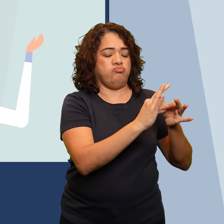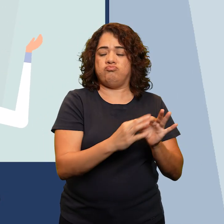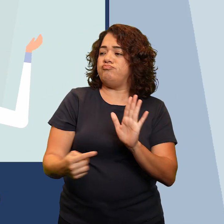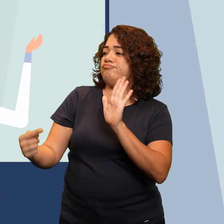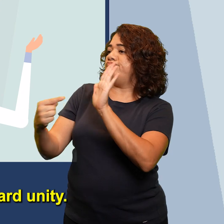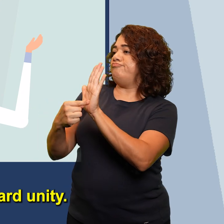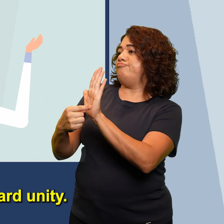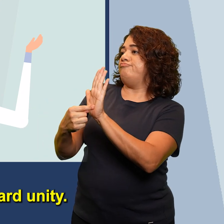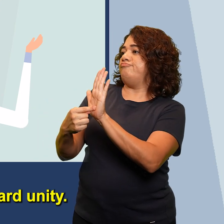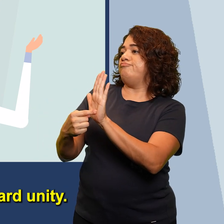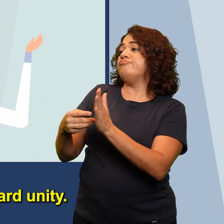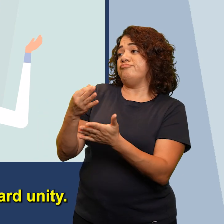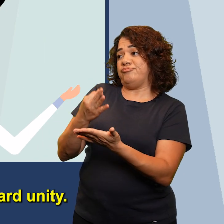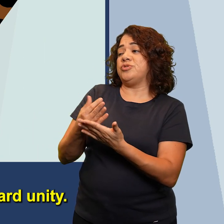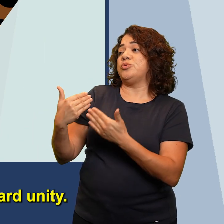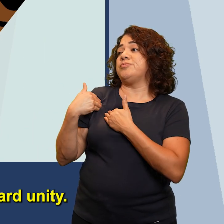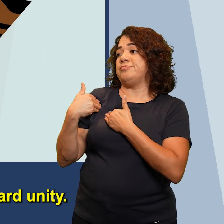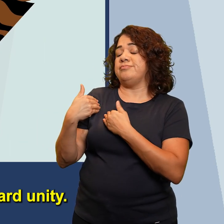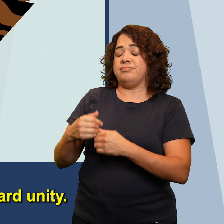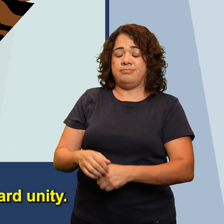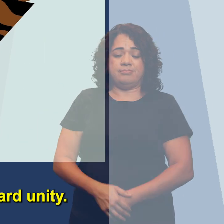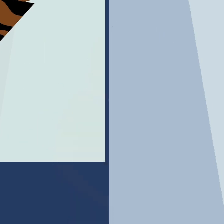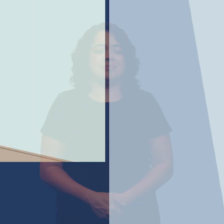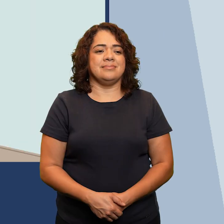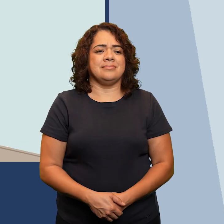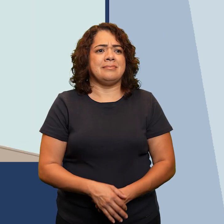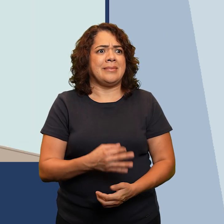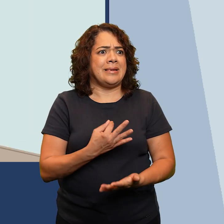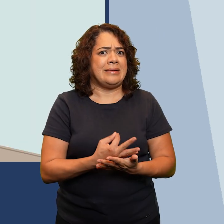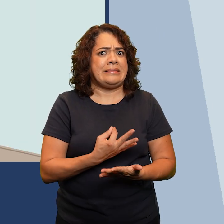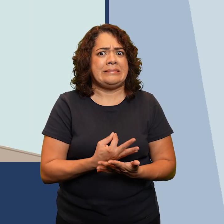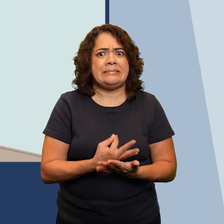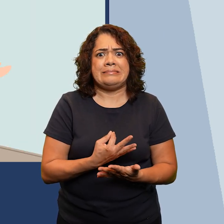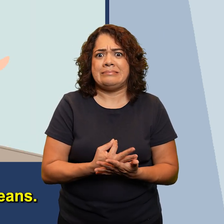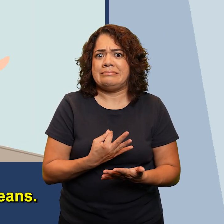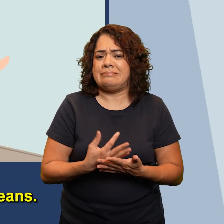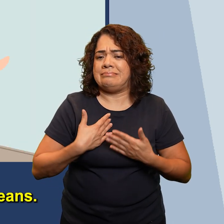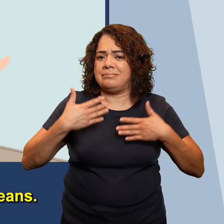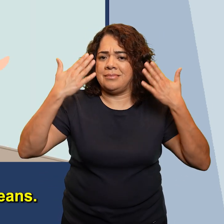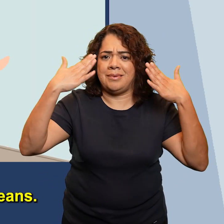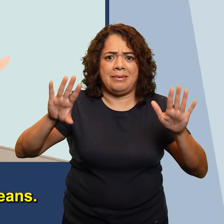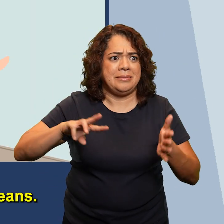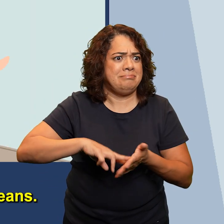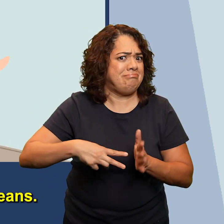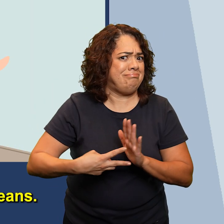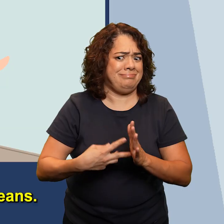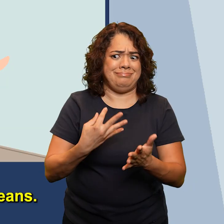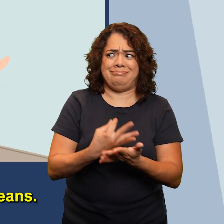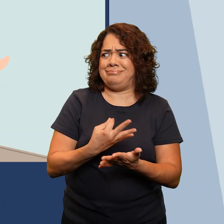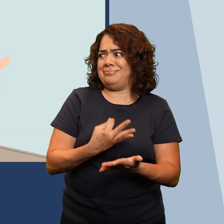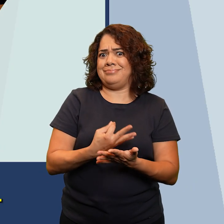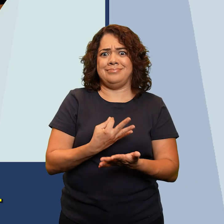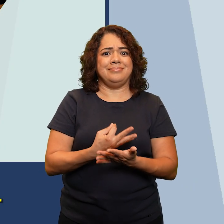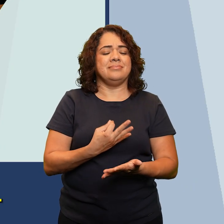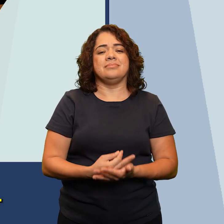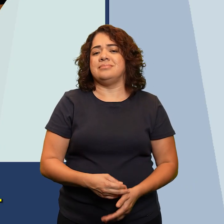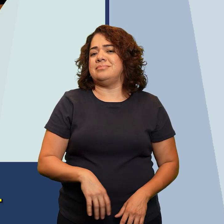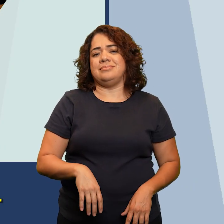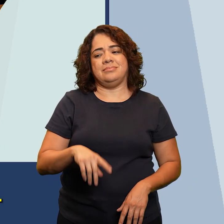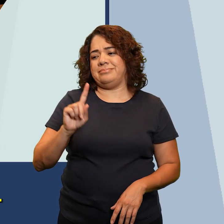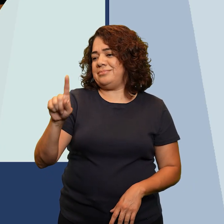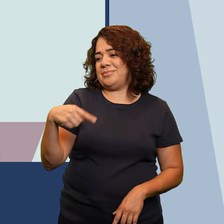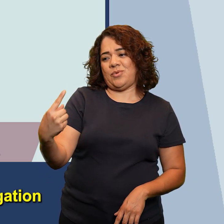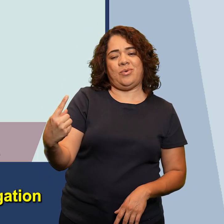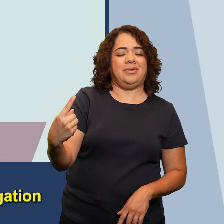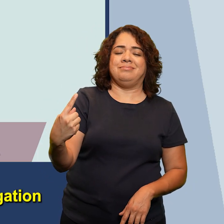to all parties the final decision and maintain board unity. Fiduciary? I don't even know what that means. No one actually